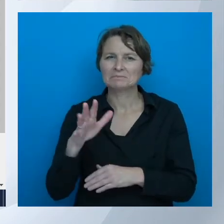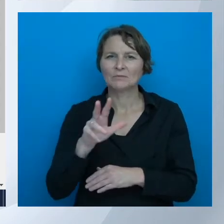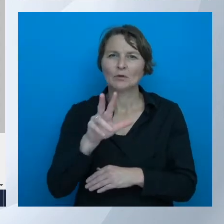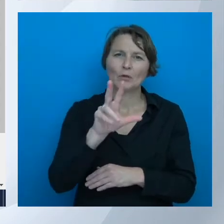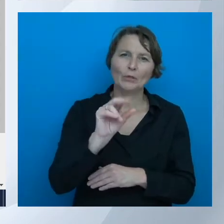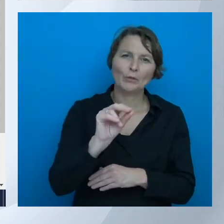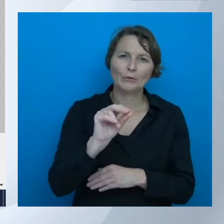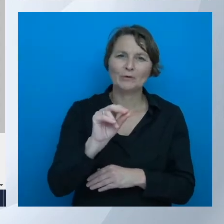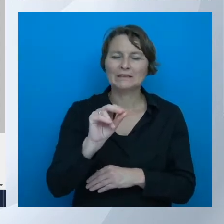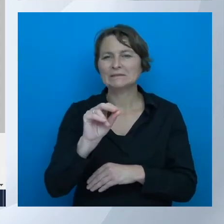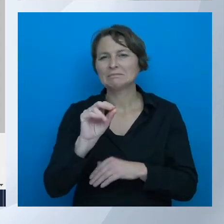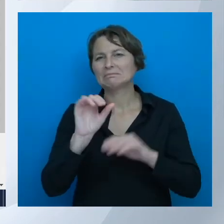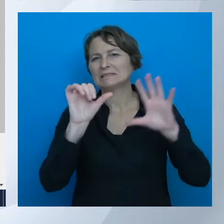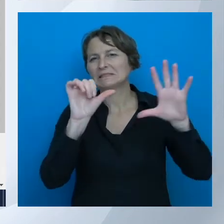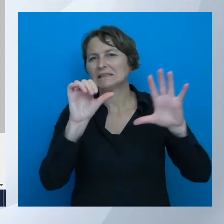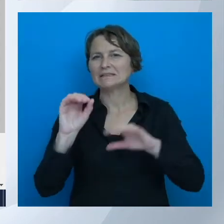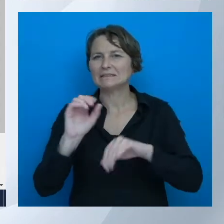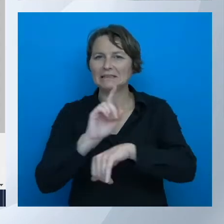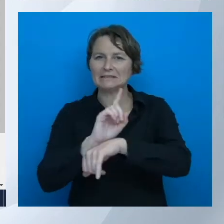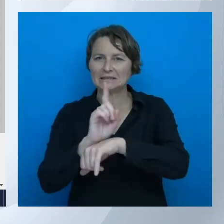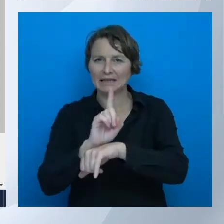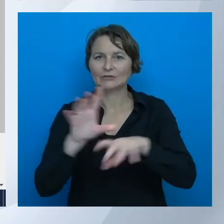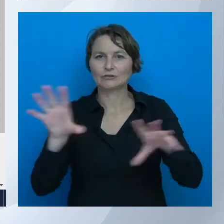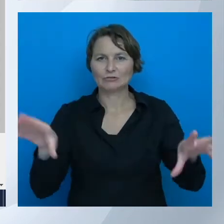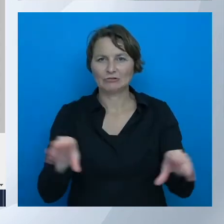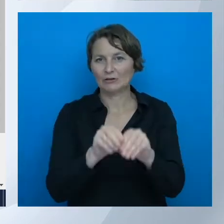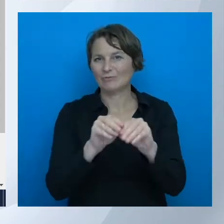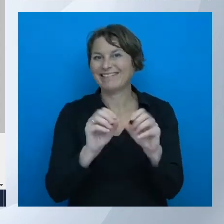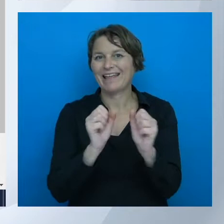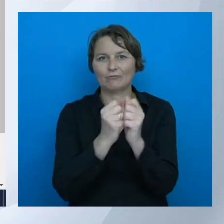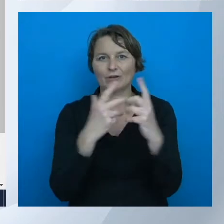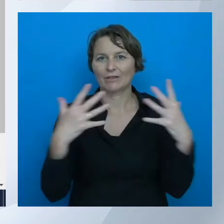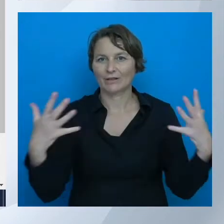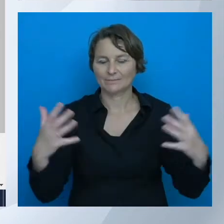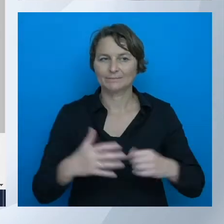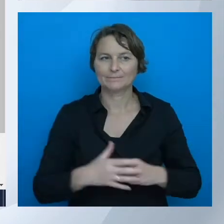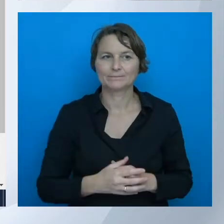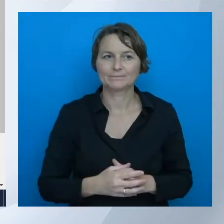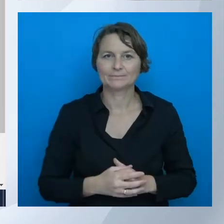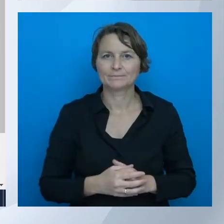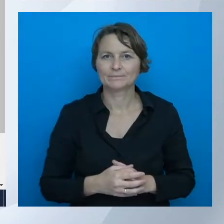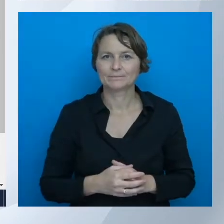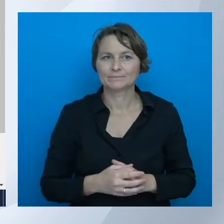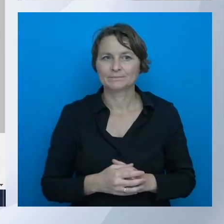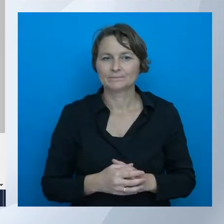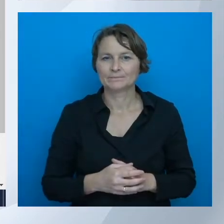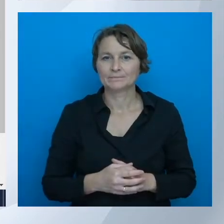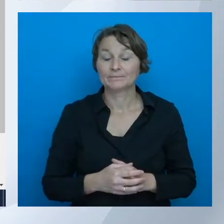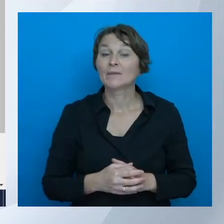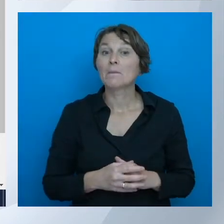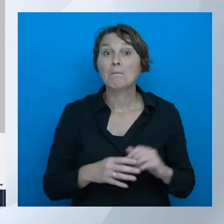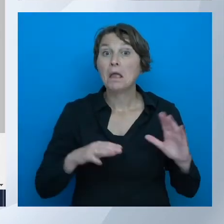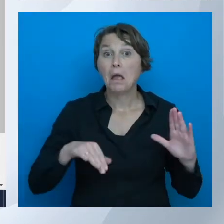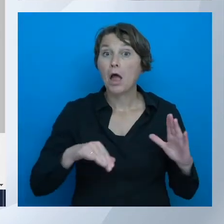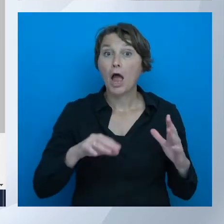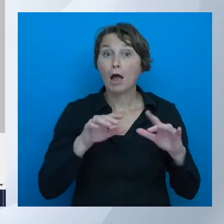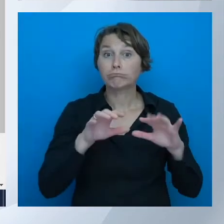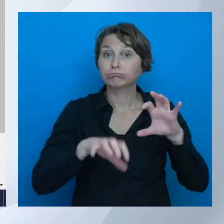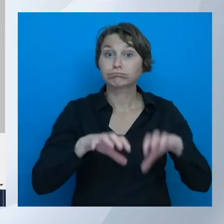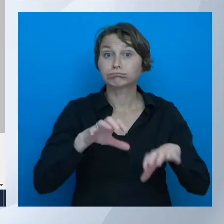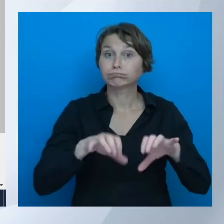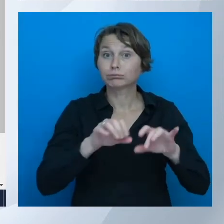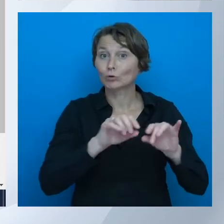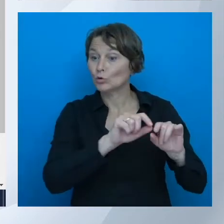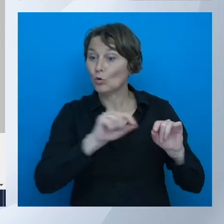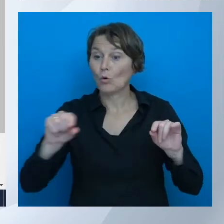seconds to actually generate everything. Keep in mind that I haven't done anything, I haven't written any code other than just added some